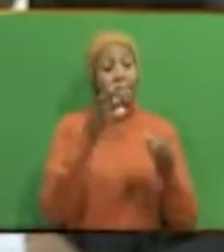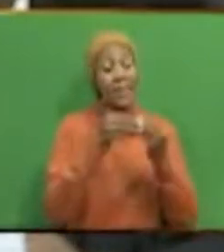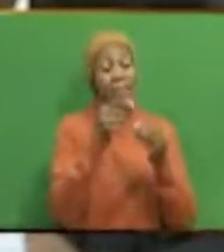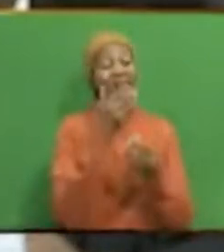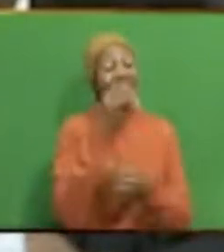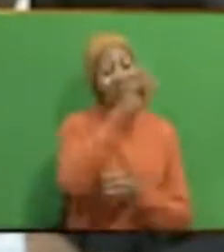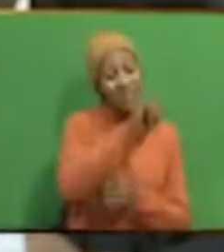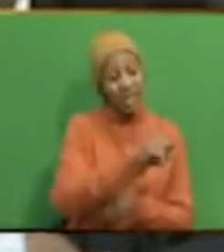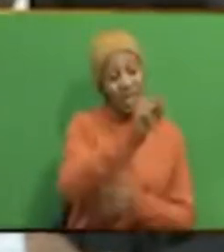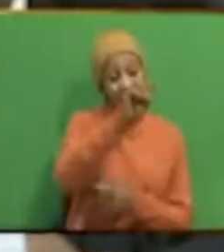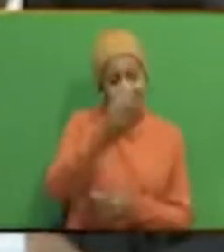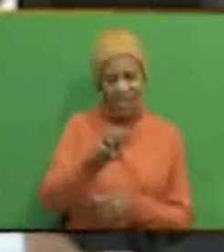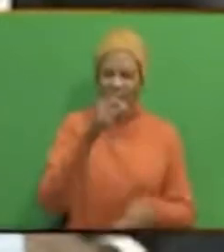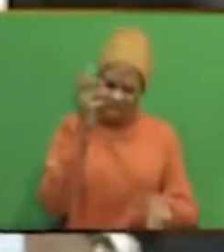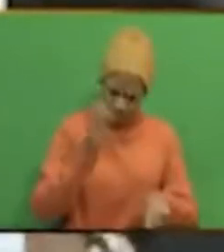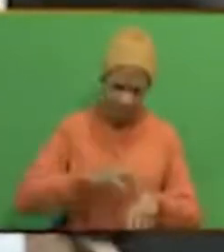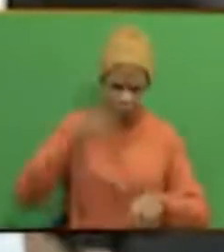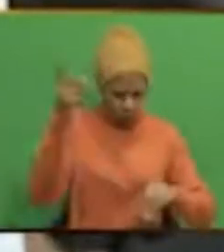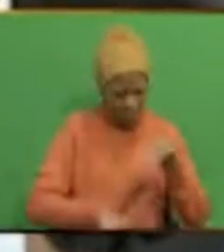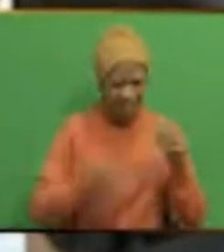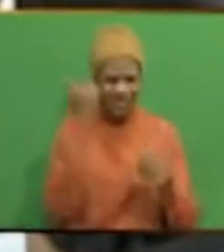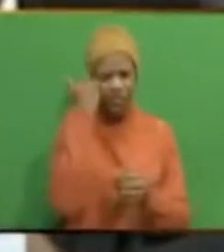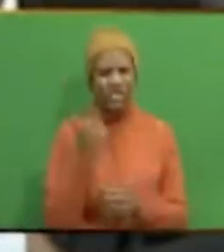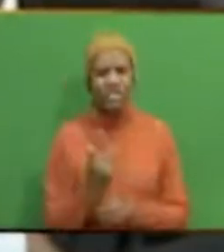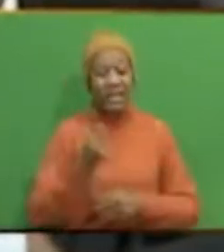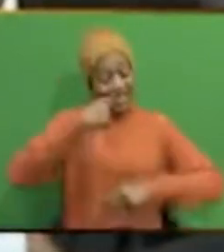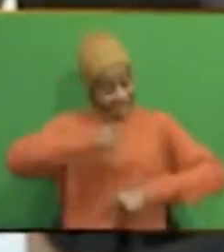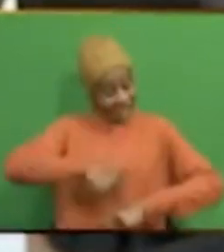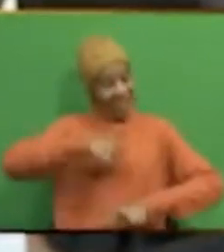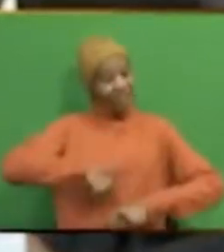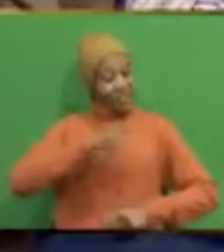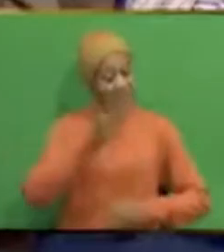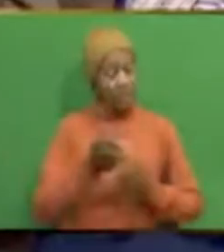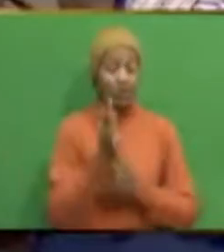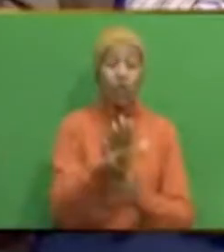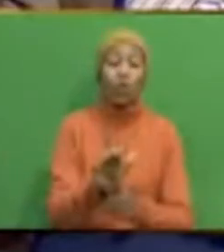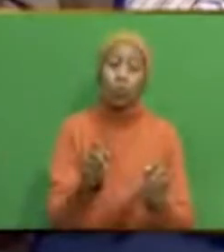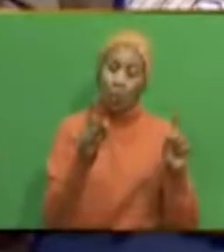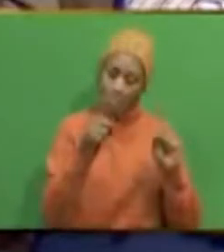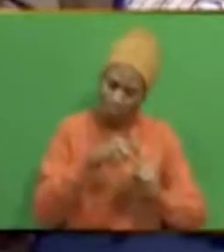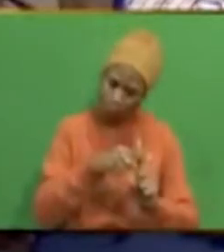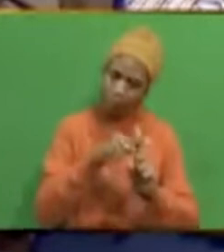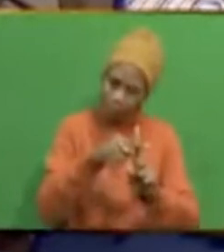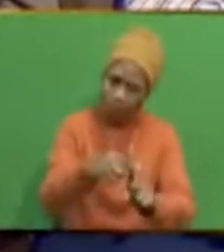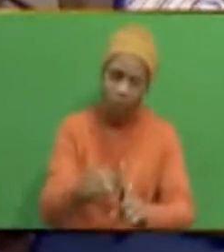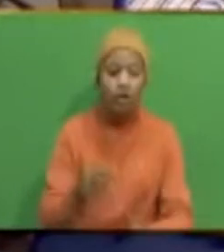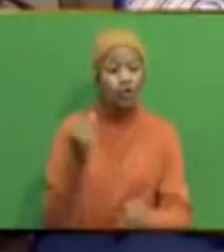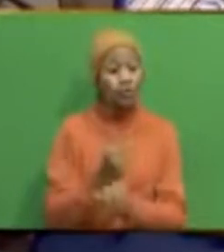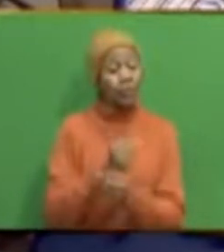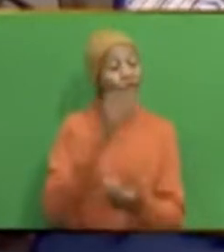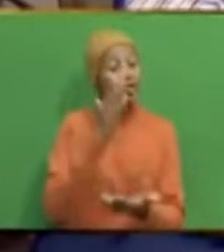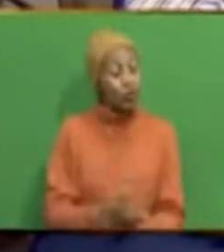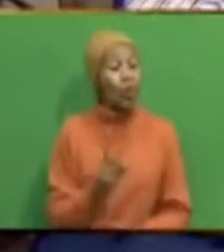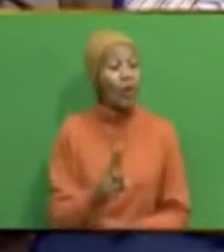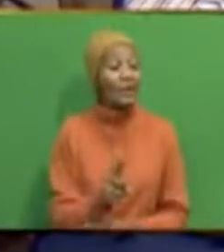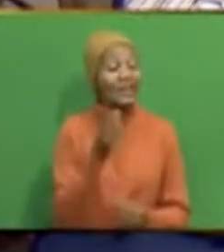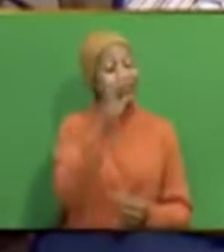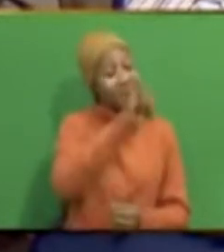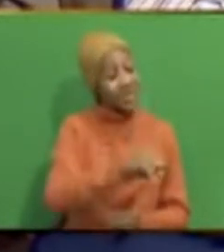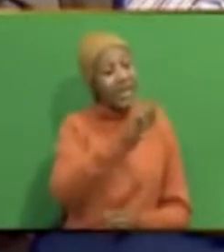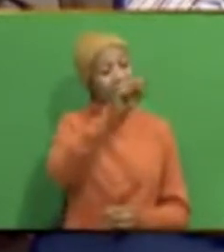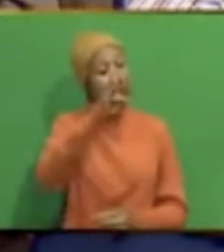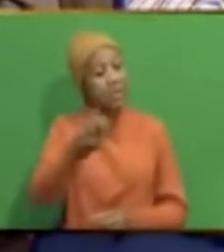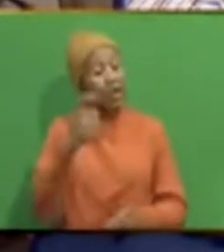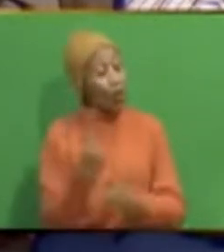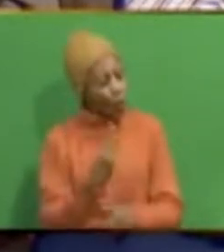JSC to appoint and discipline judges must themselves be above reproach to ensure the legitimacy of the judiciary, not only in